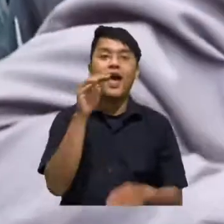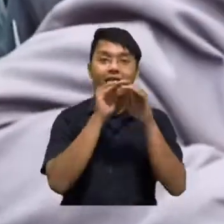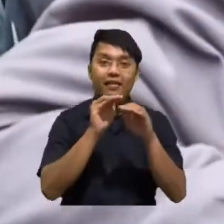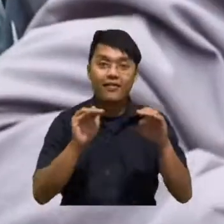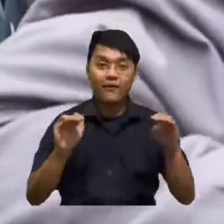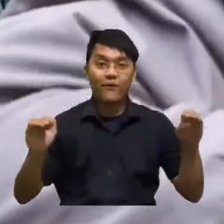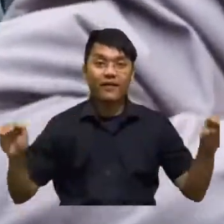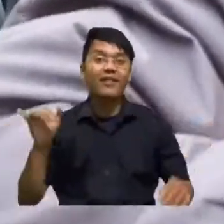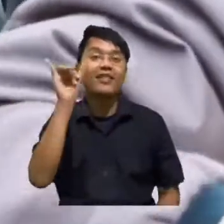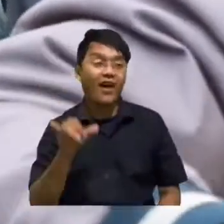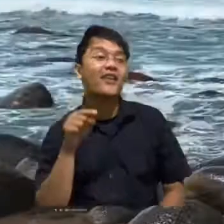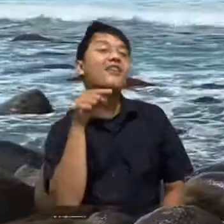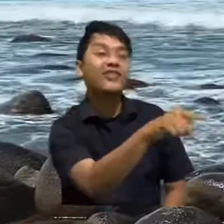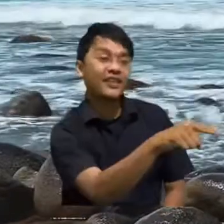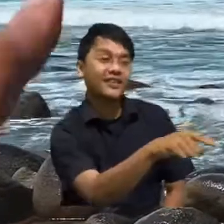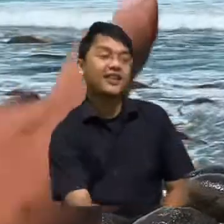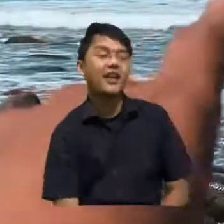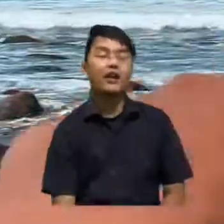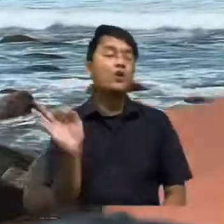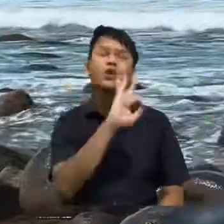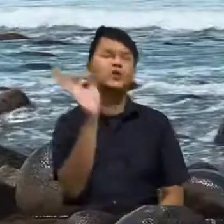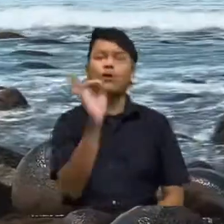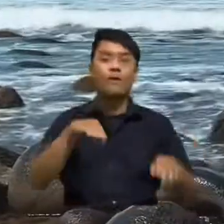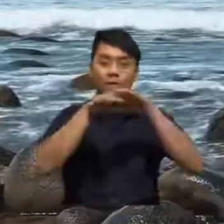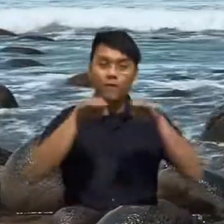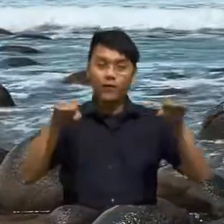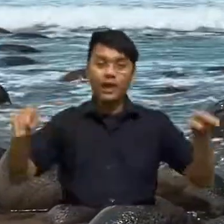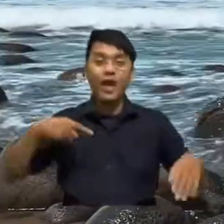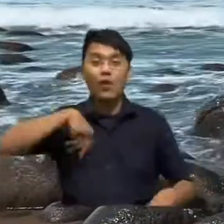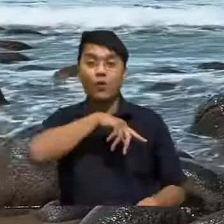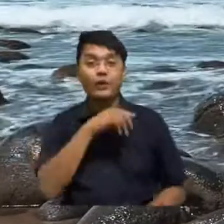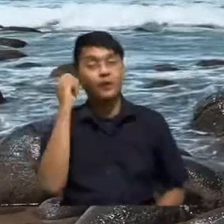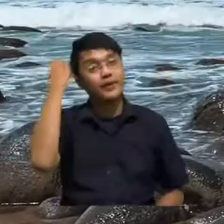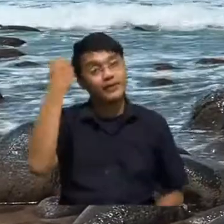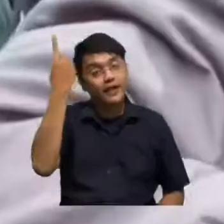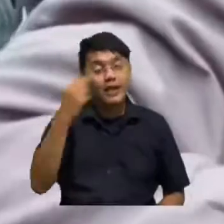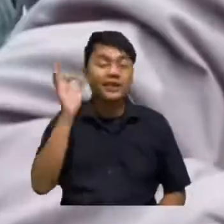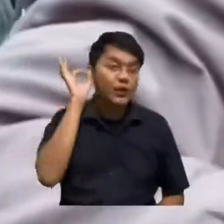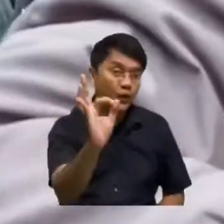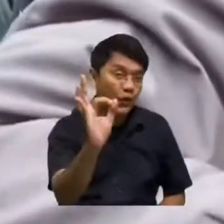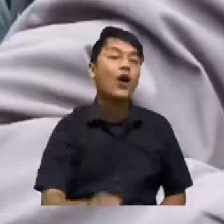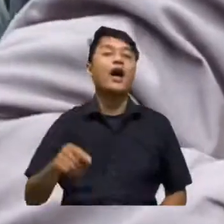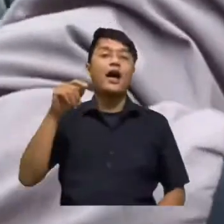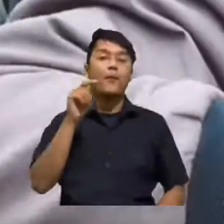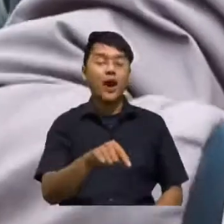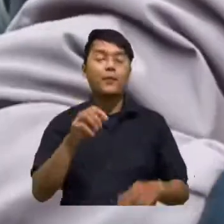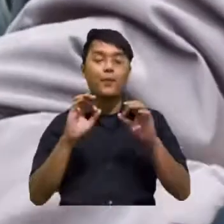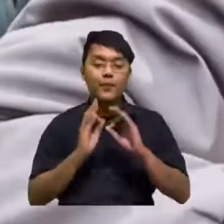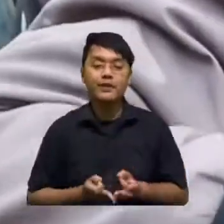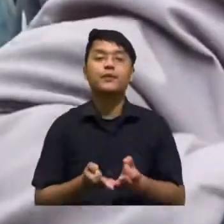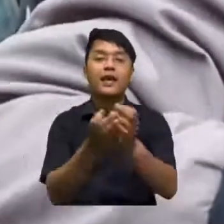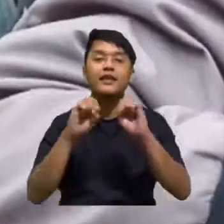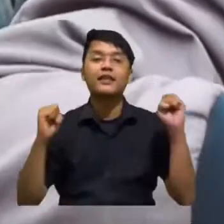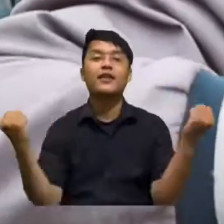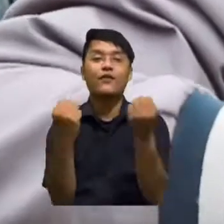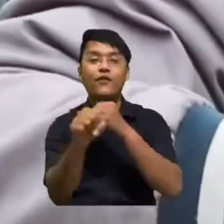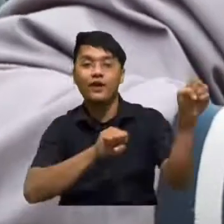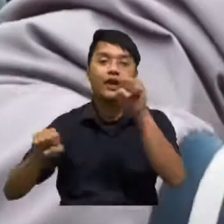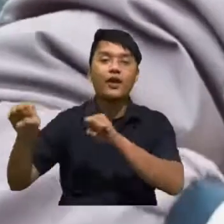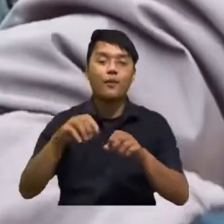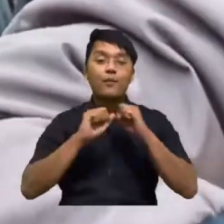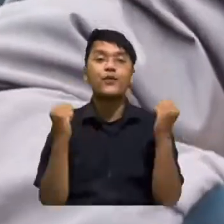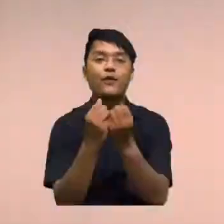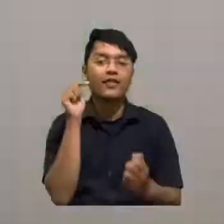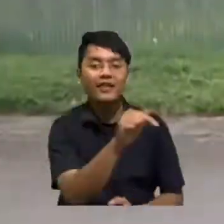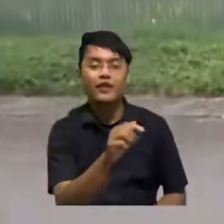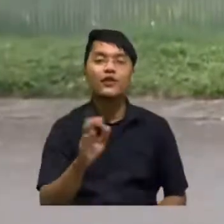Earth is flat like this, it's not flat as we think. Of course, there must be scientific proof that the Earth is not